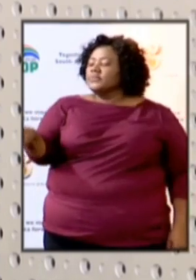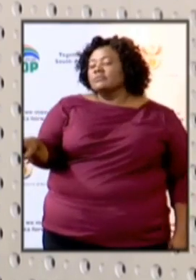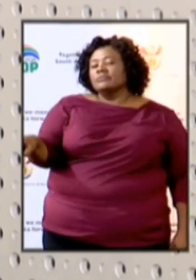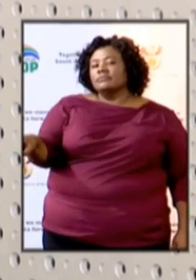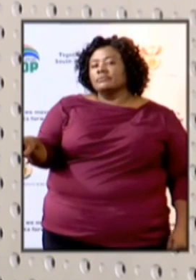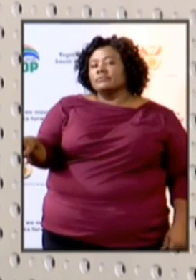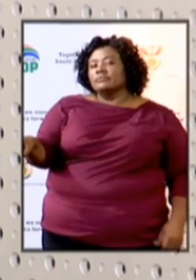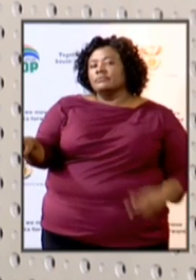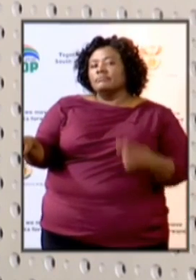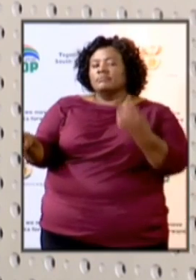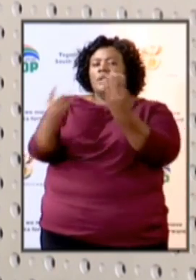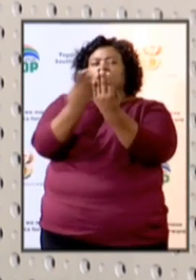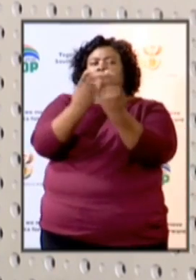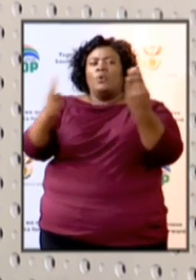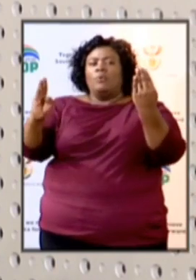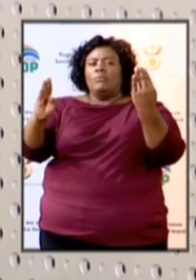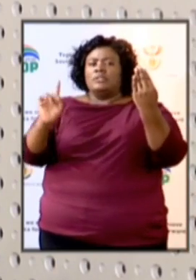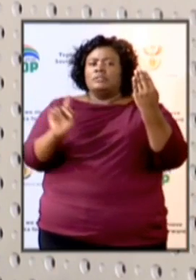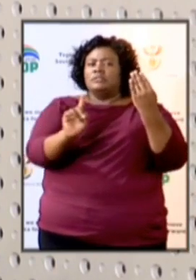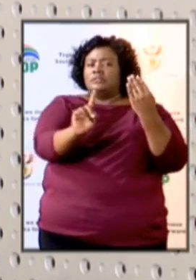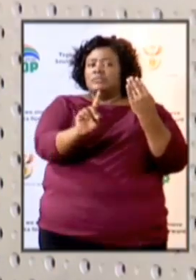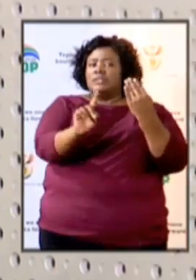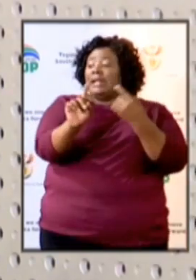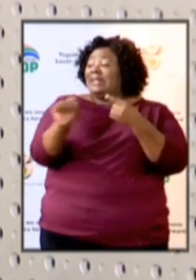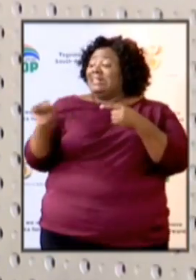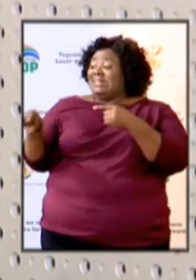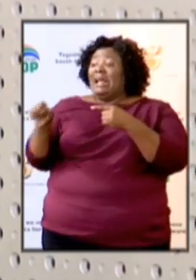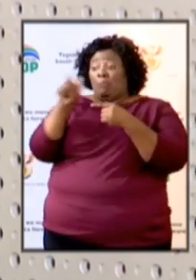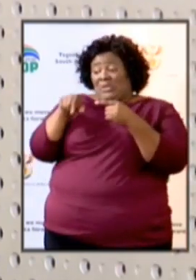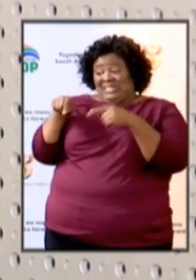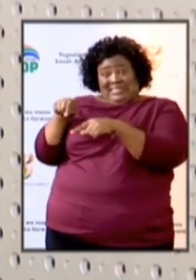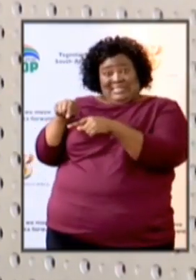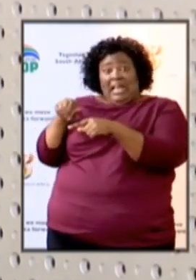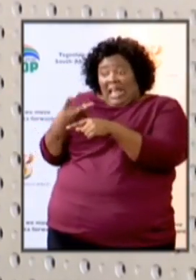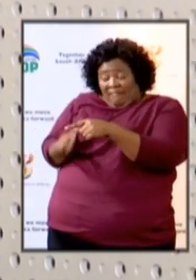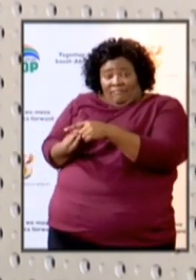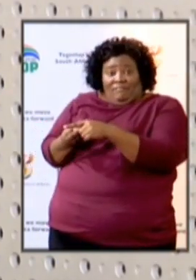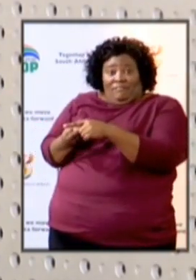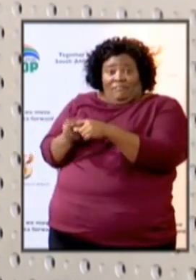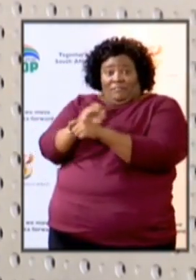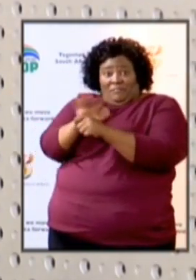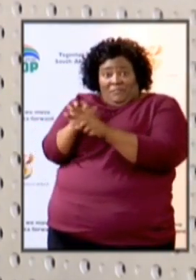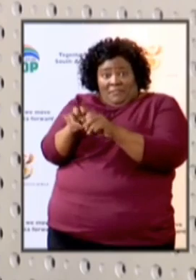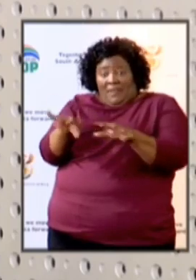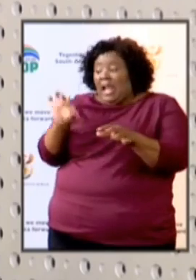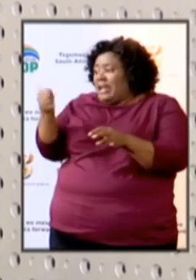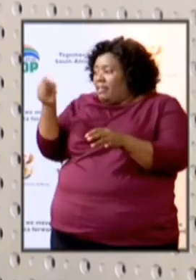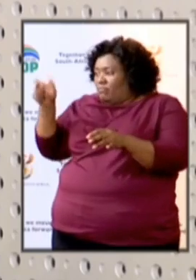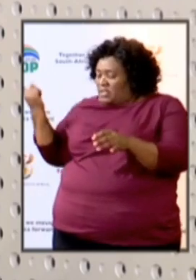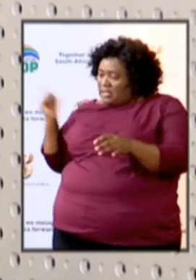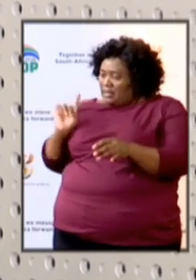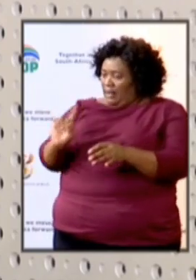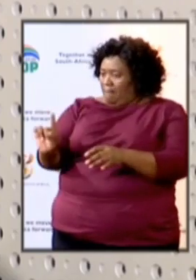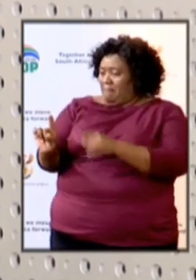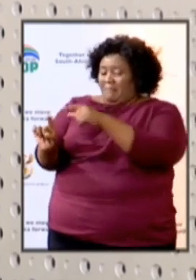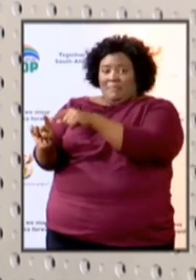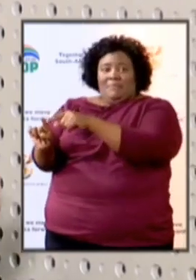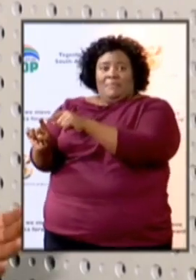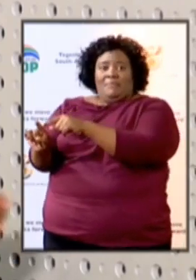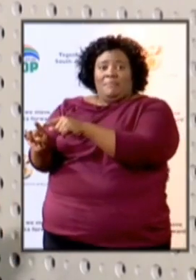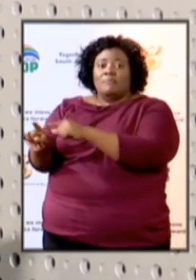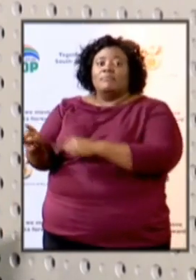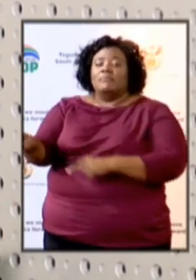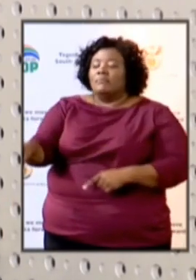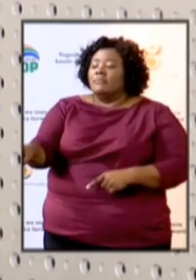leave it on the biometric place and somebody puts their finger, they'll take it with them and many